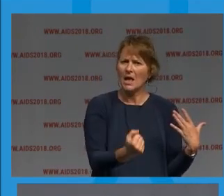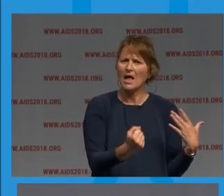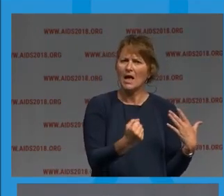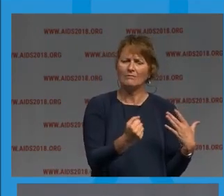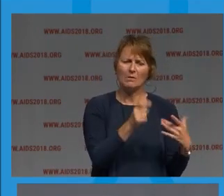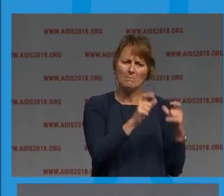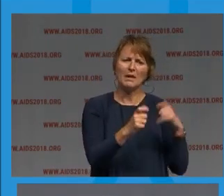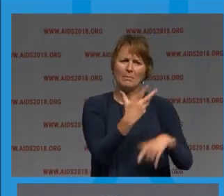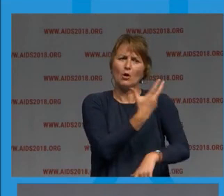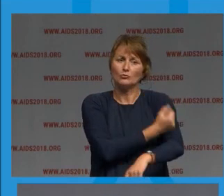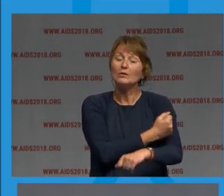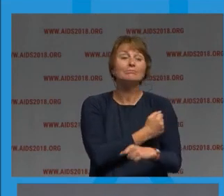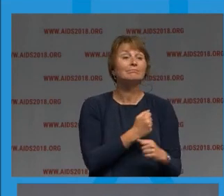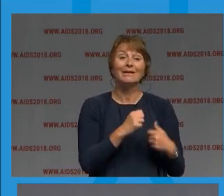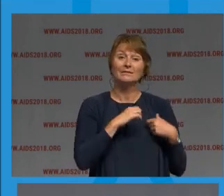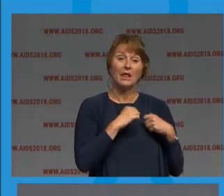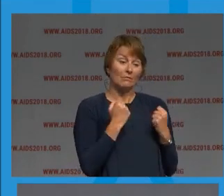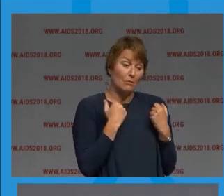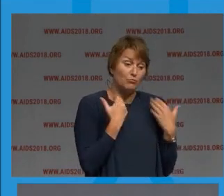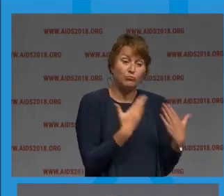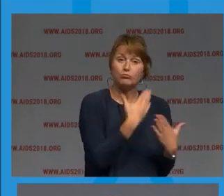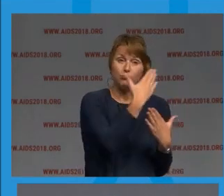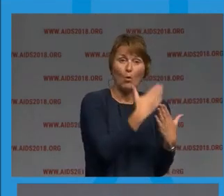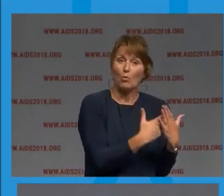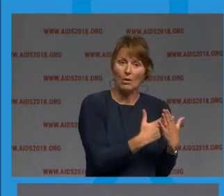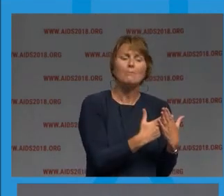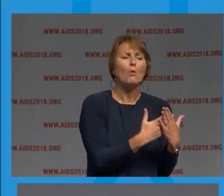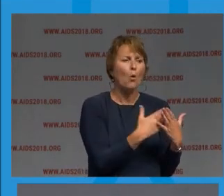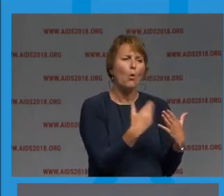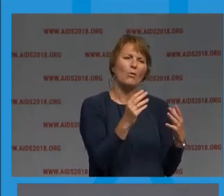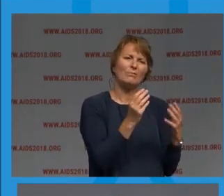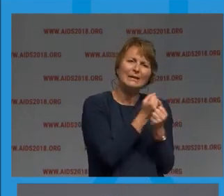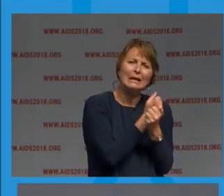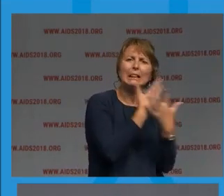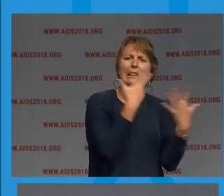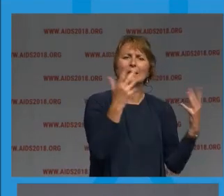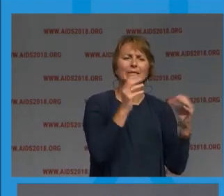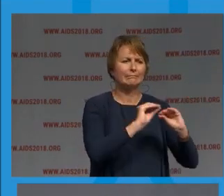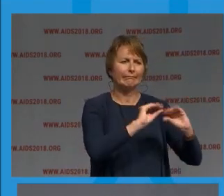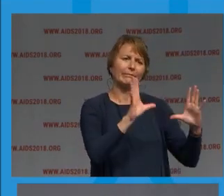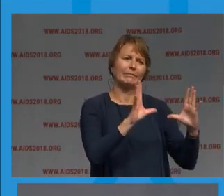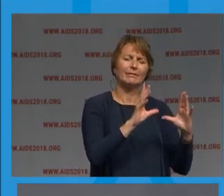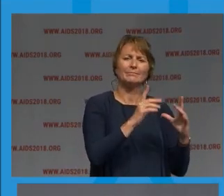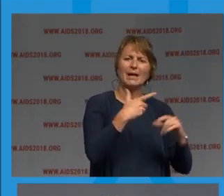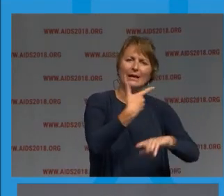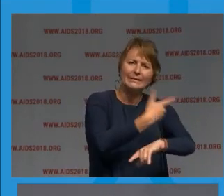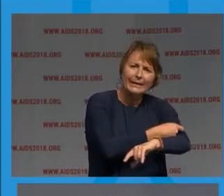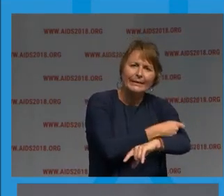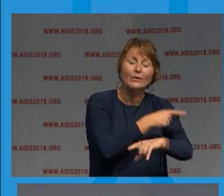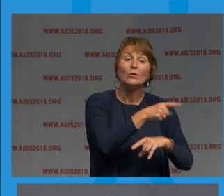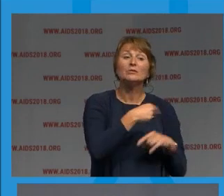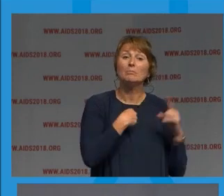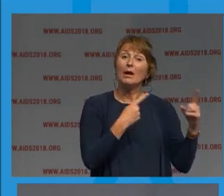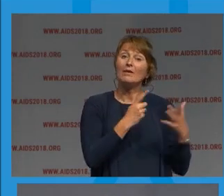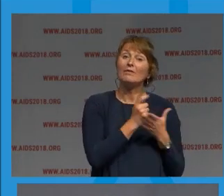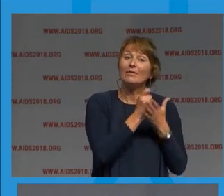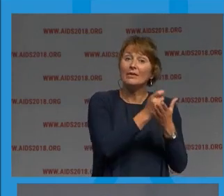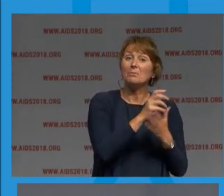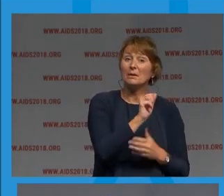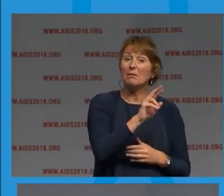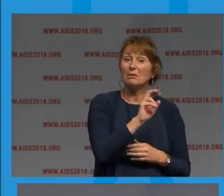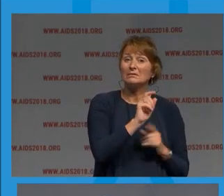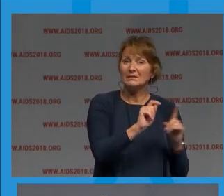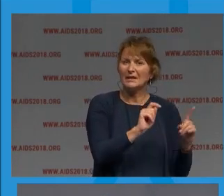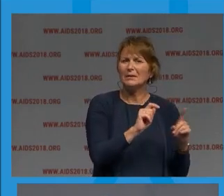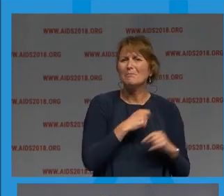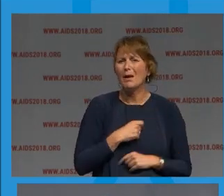provide needles and syringes program, while opioid substitution therapy has been initiated in only 3